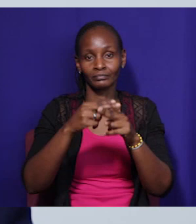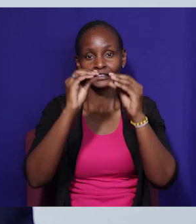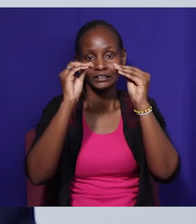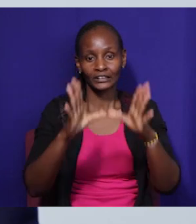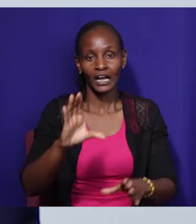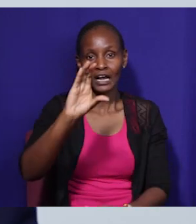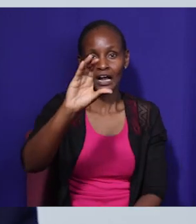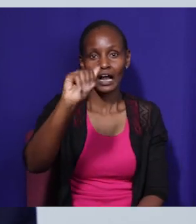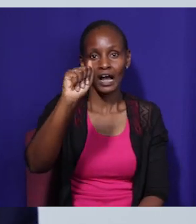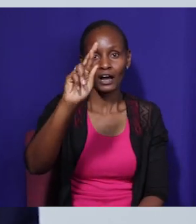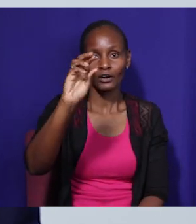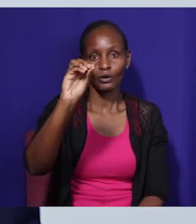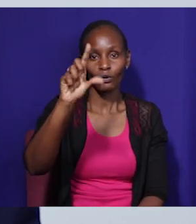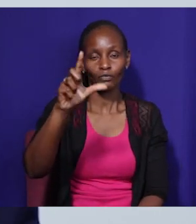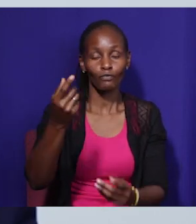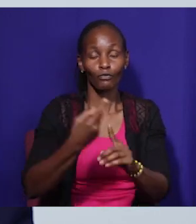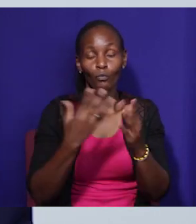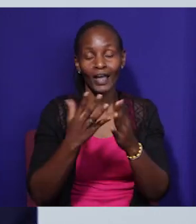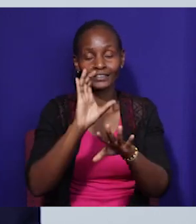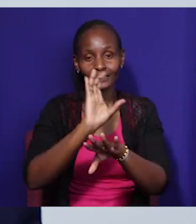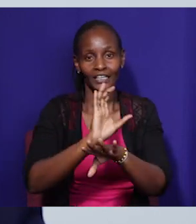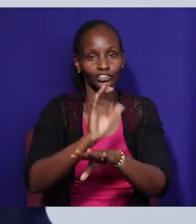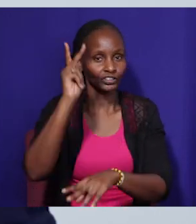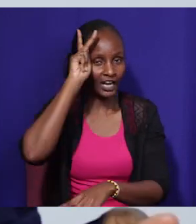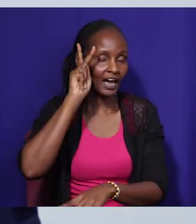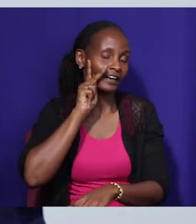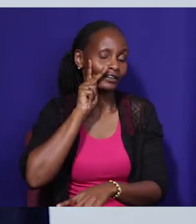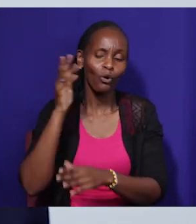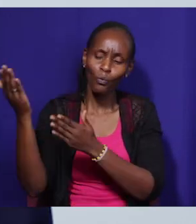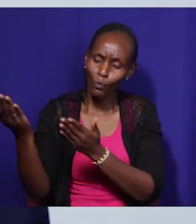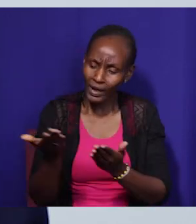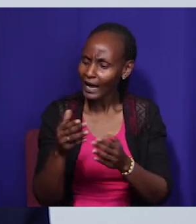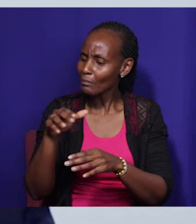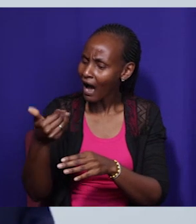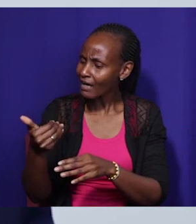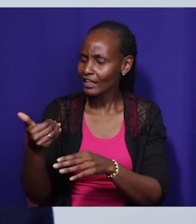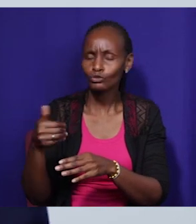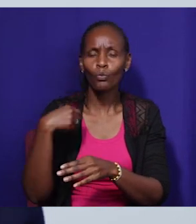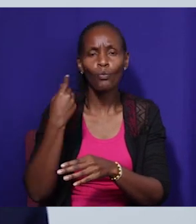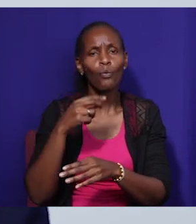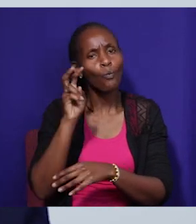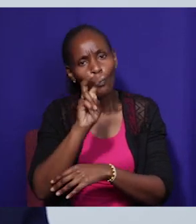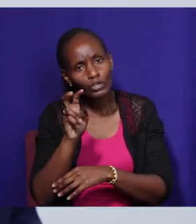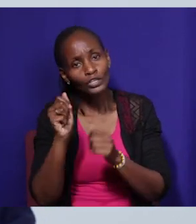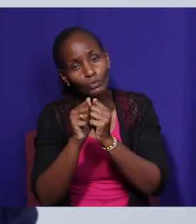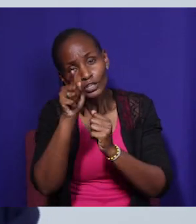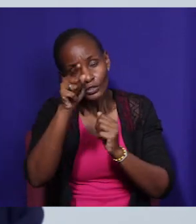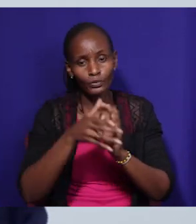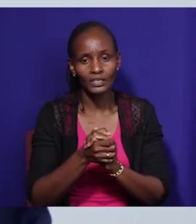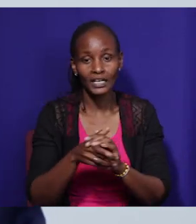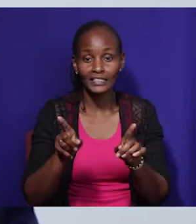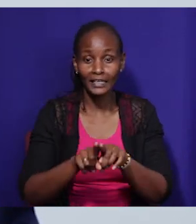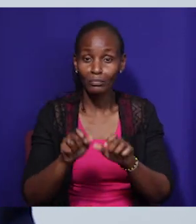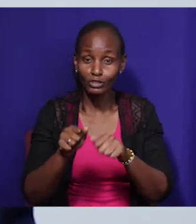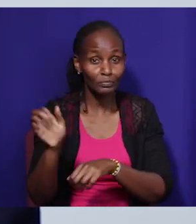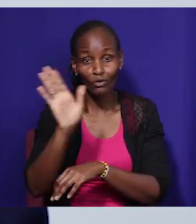from CITAM Karen. Welcome somebody who's watching with you, watching near you. You can also wave to